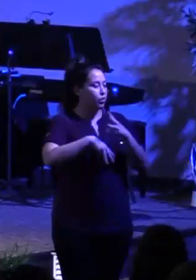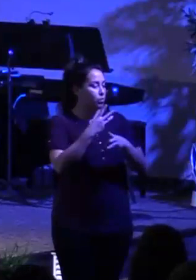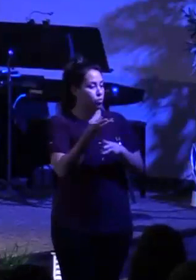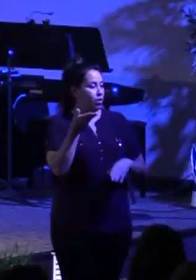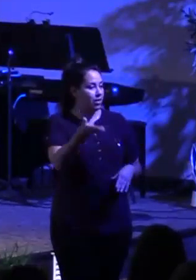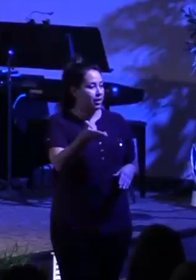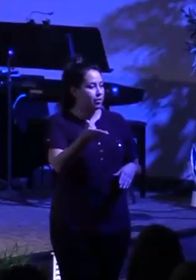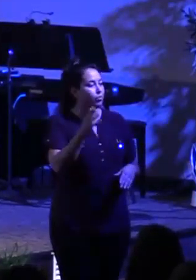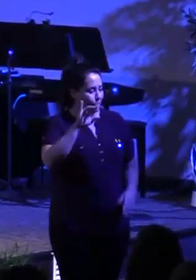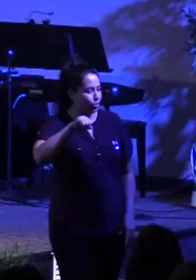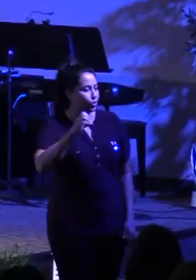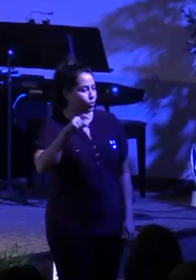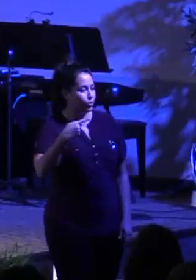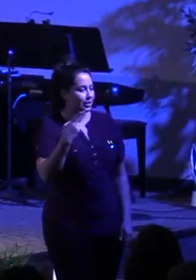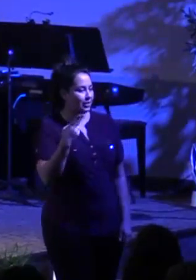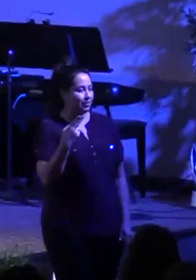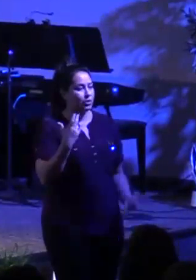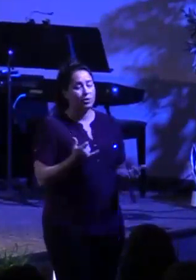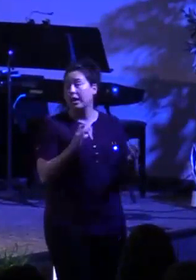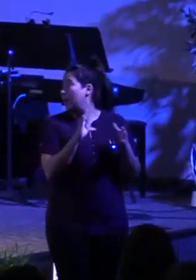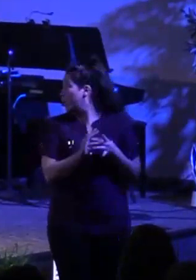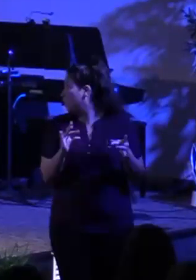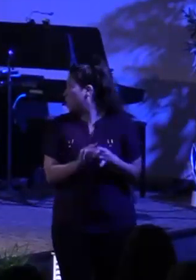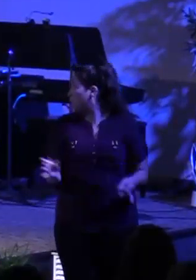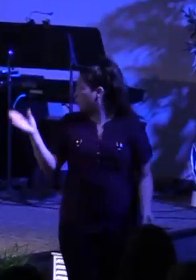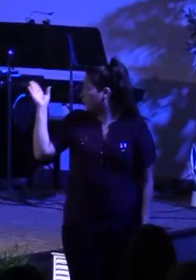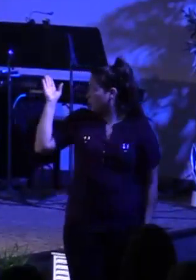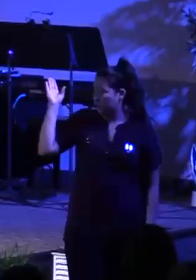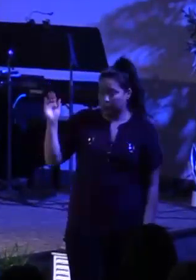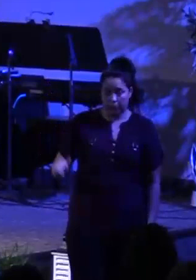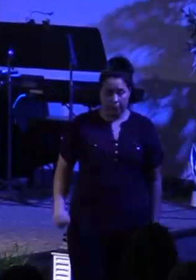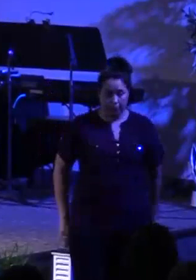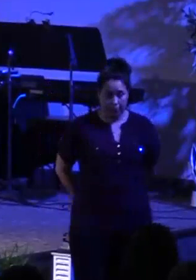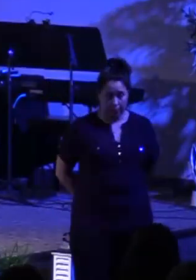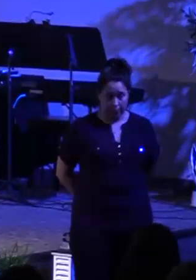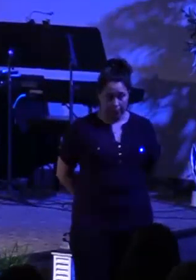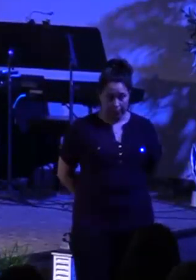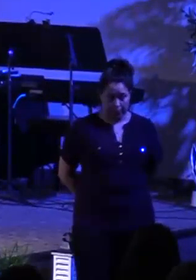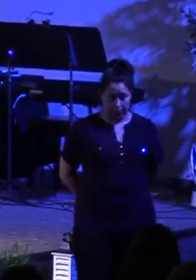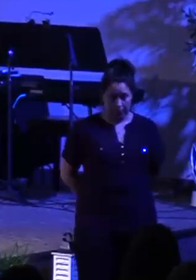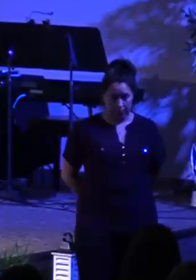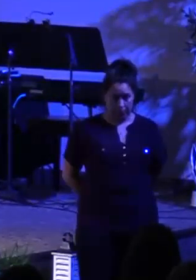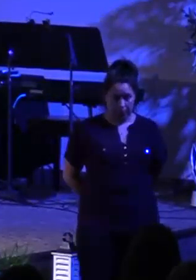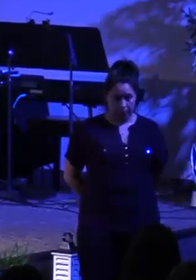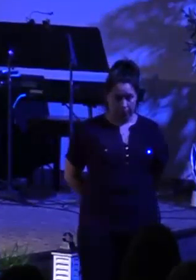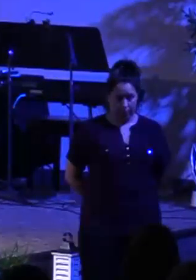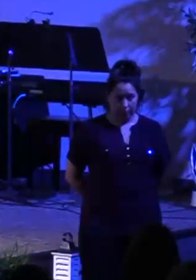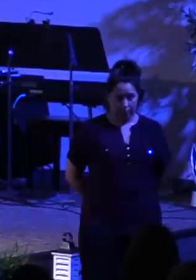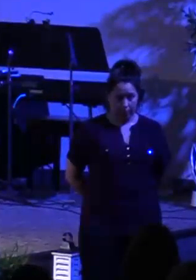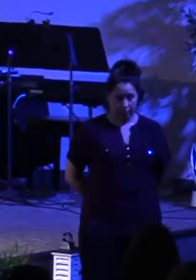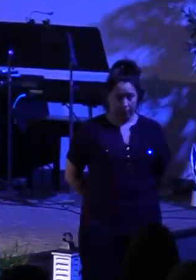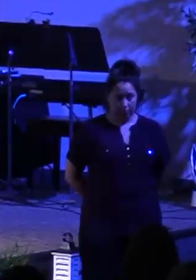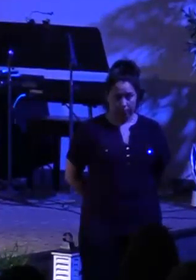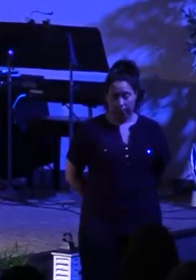not be distressed and do not be angry with yourselves for selling me here, because it was to save lives that God sent